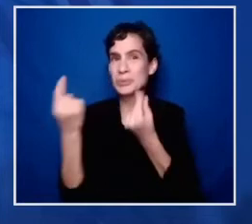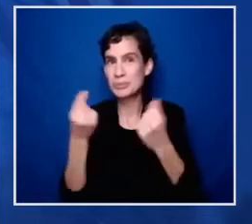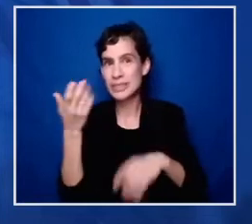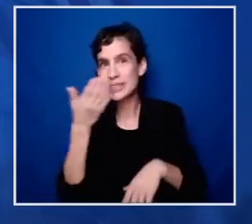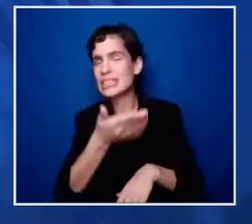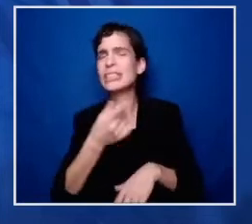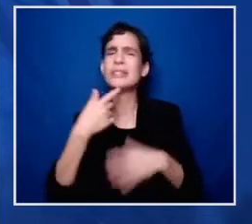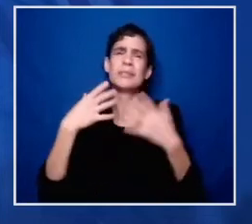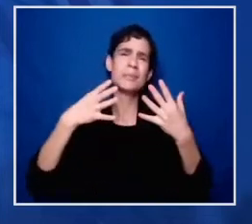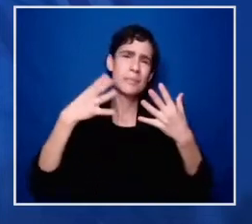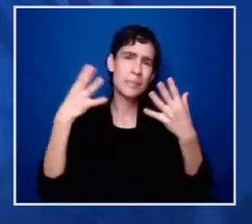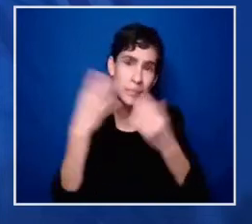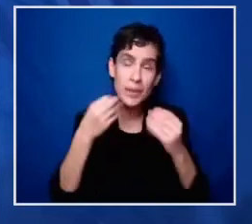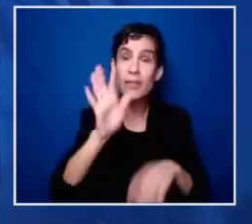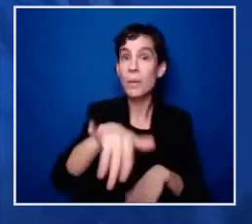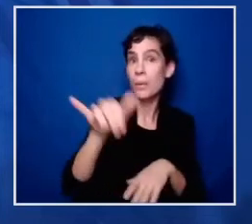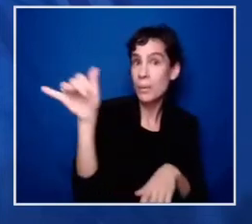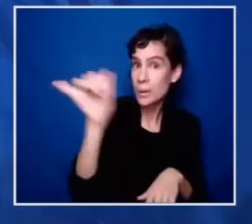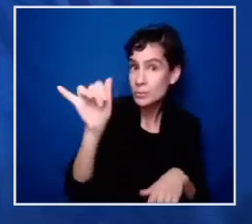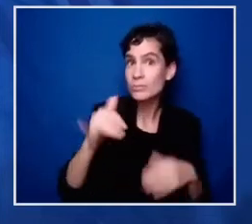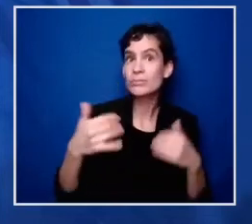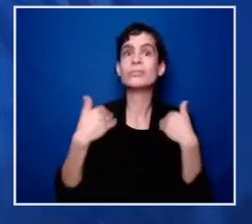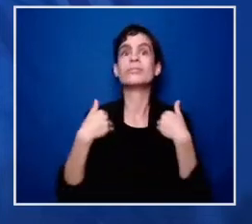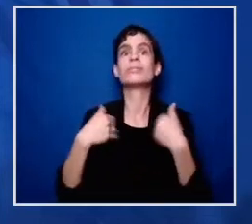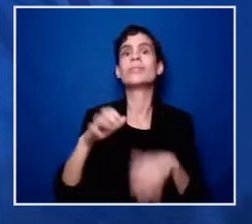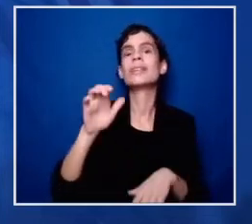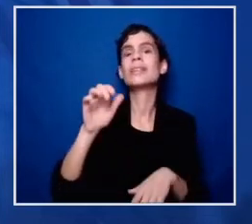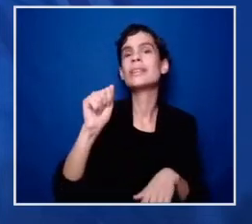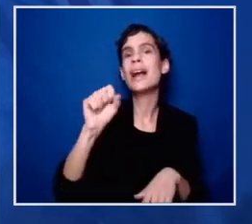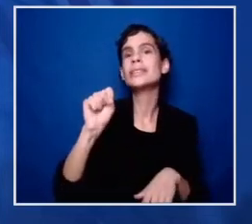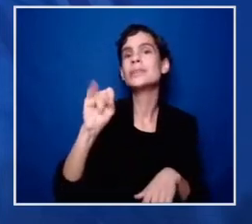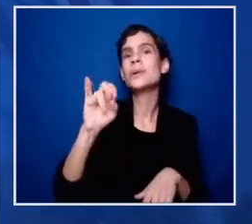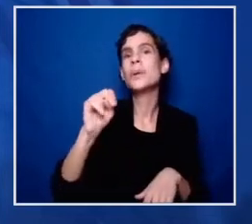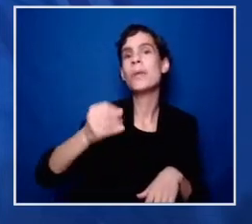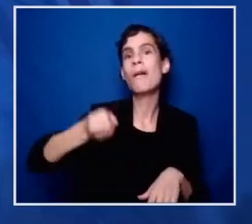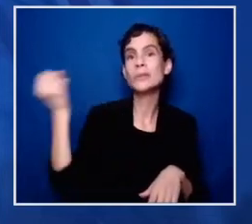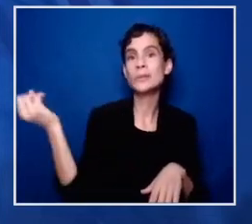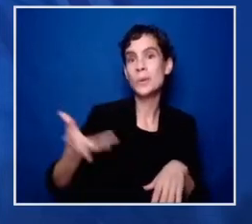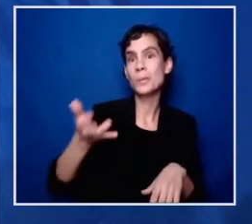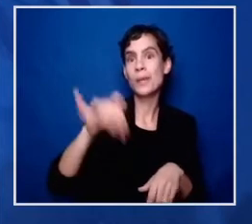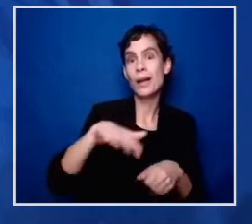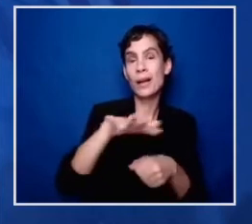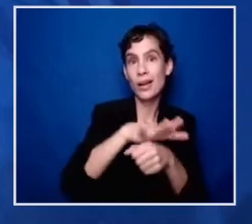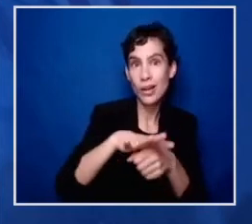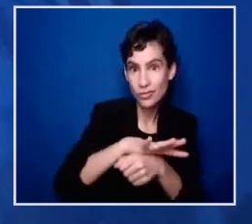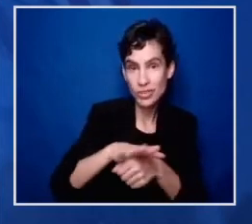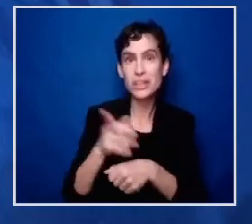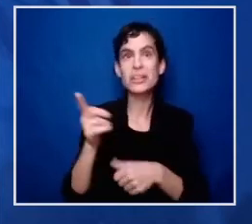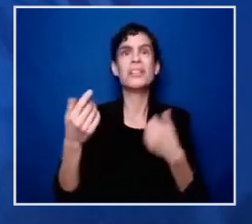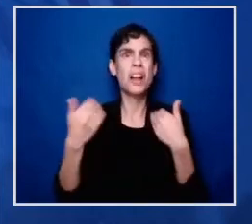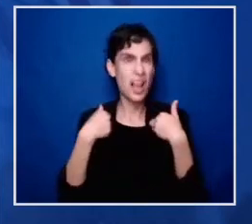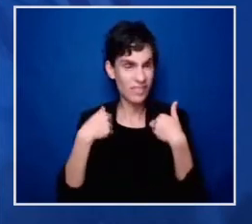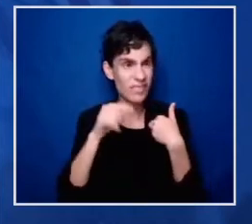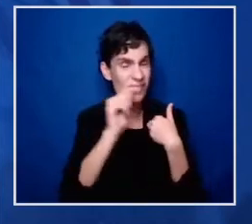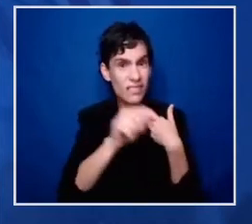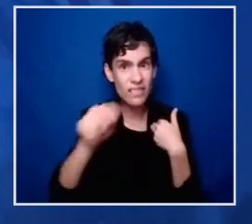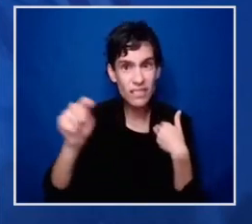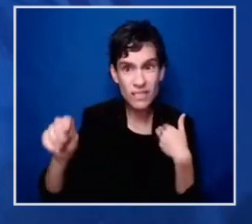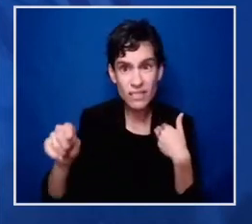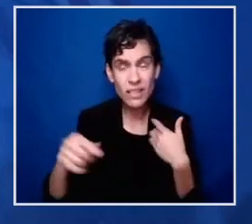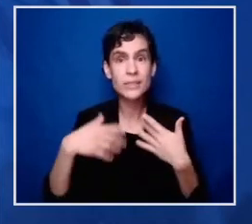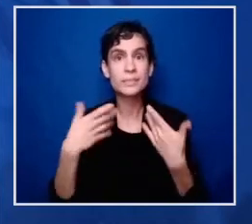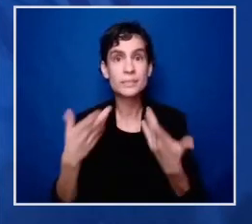Runner, a tribal newspaper where I was employed for more than 2 decades, where we get reliable, fact-based information about